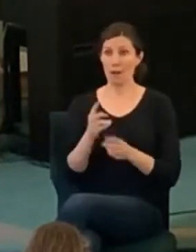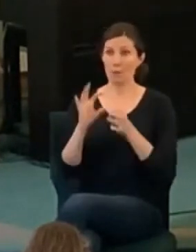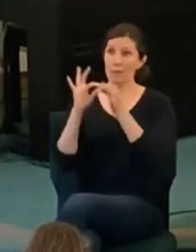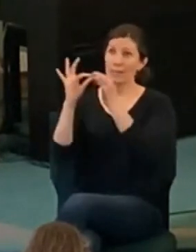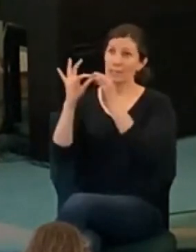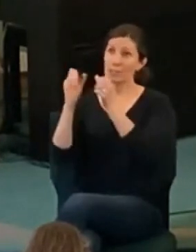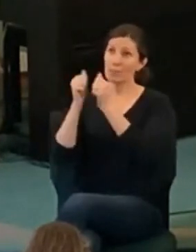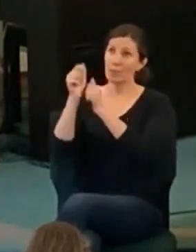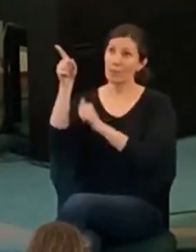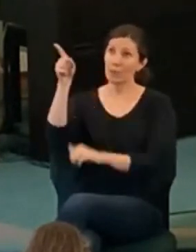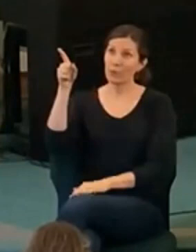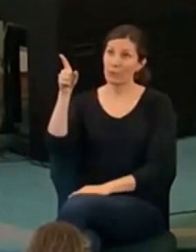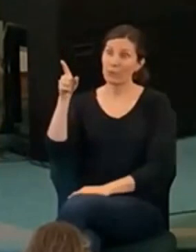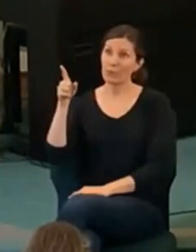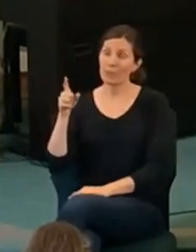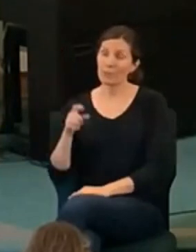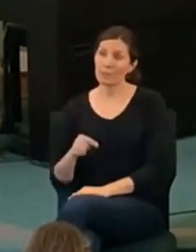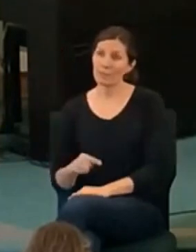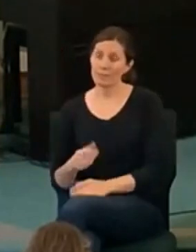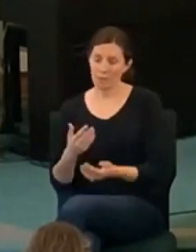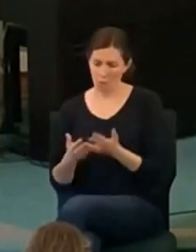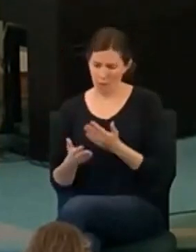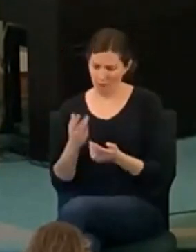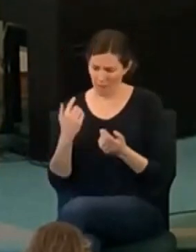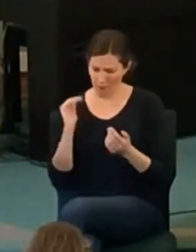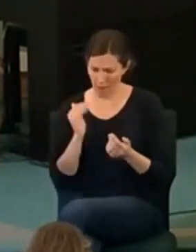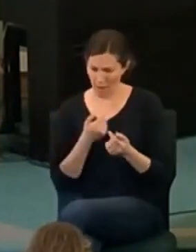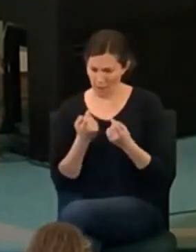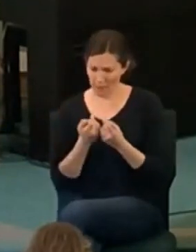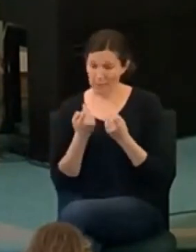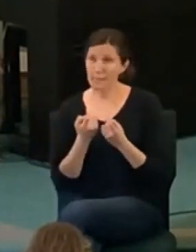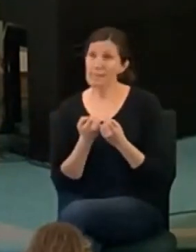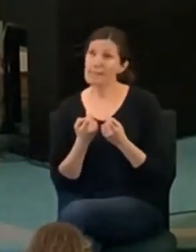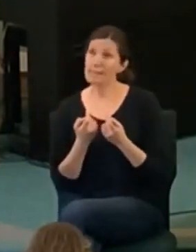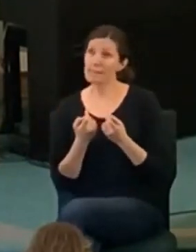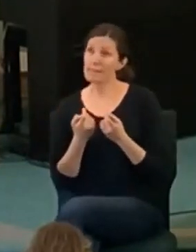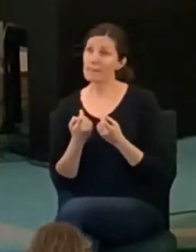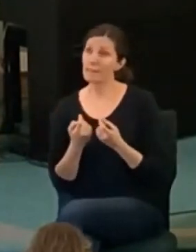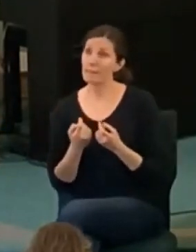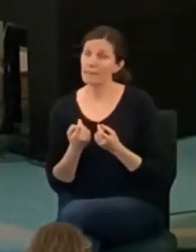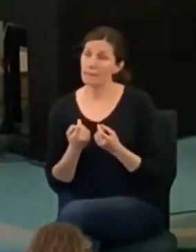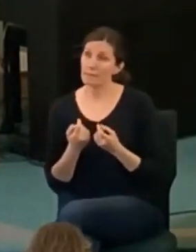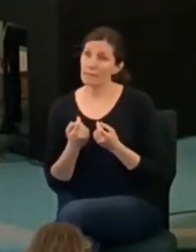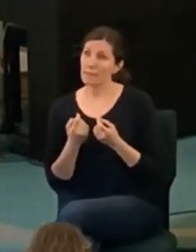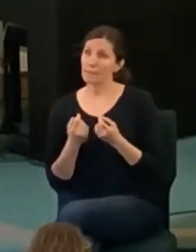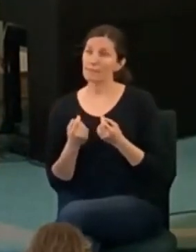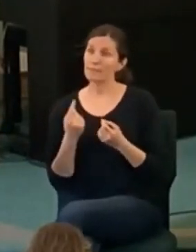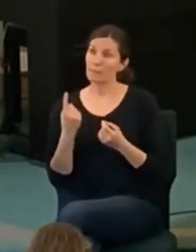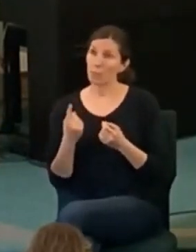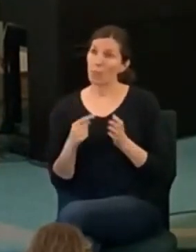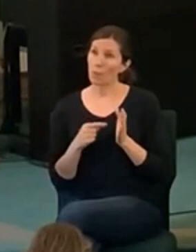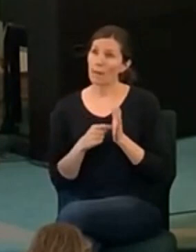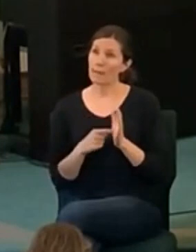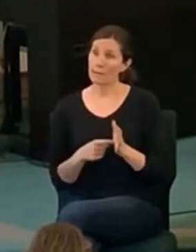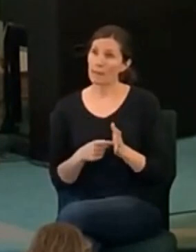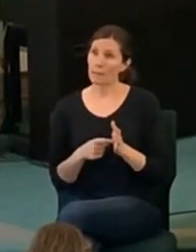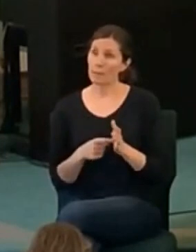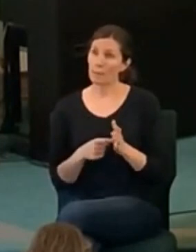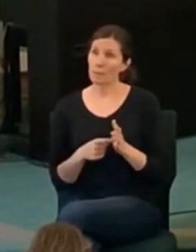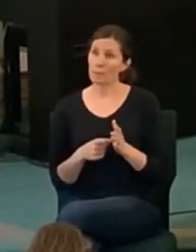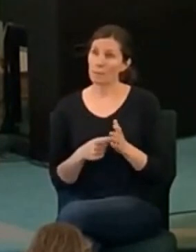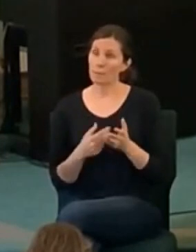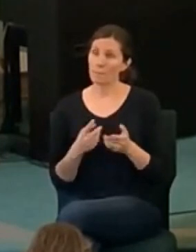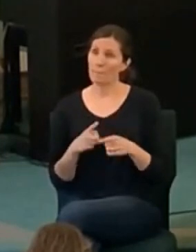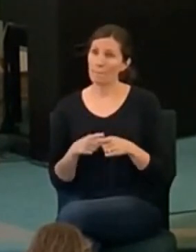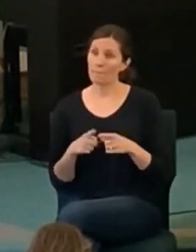That you give us this reminder that we love them in spite of those things, that we forgive them when they hurt us, but also that we're